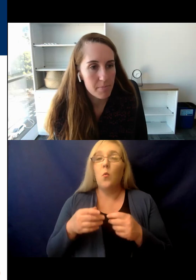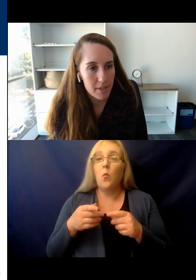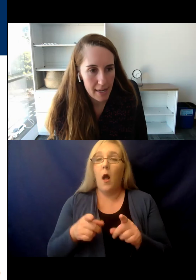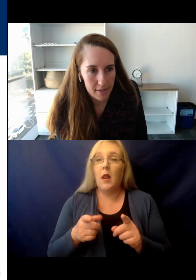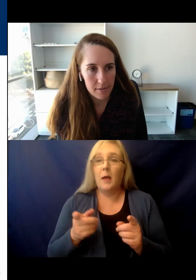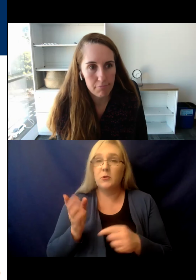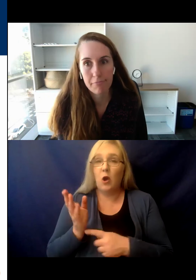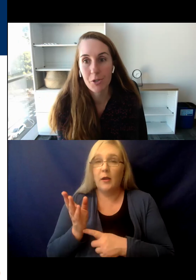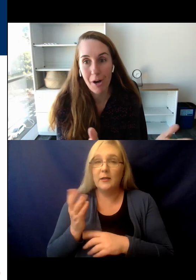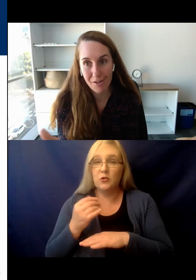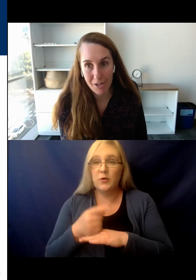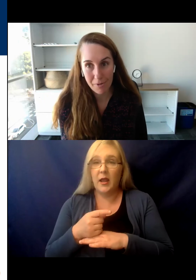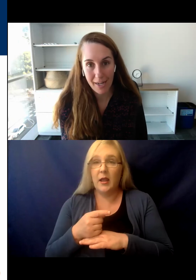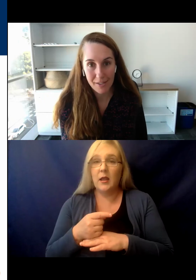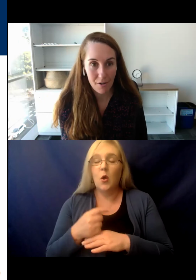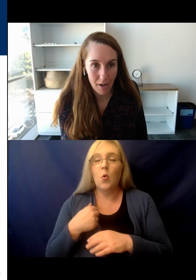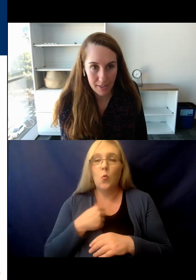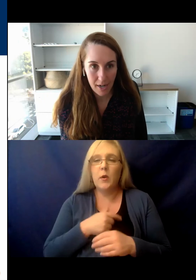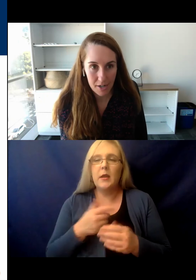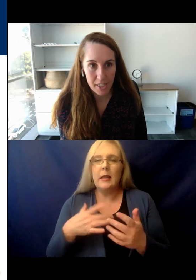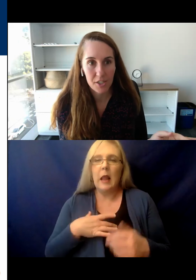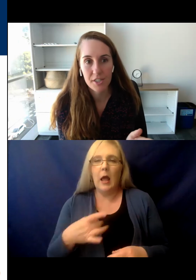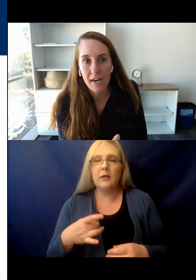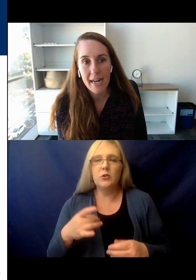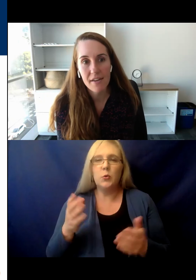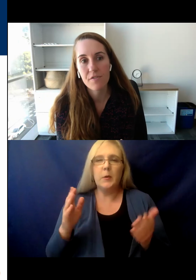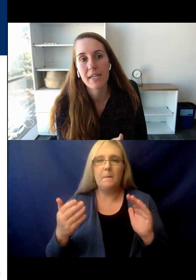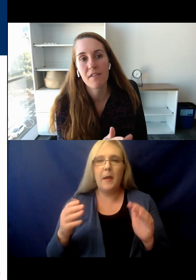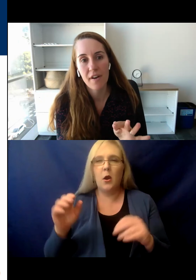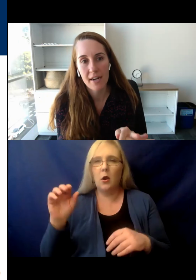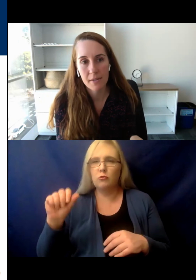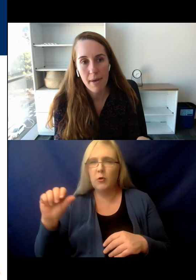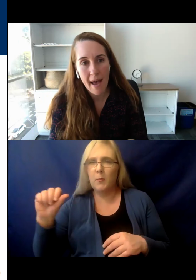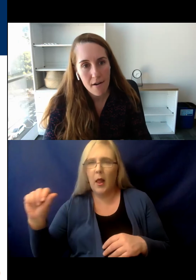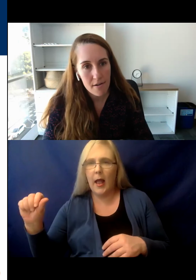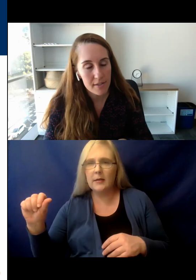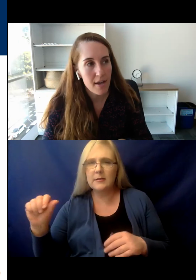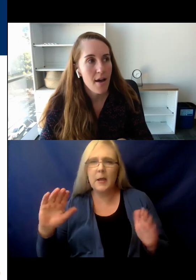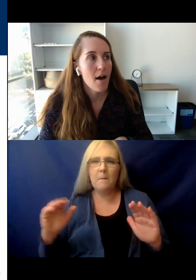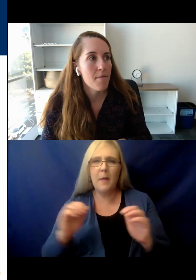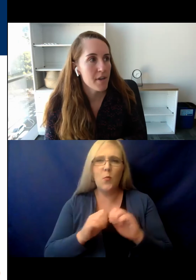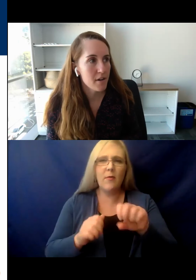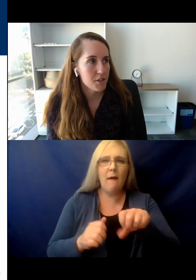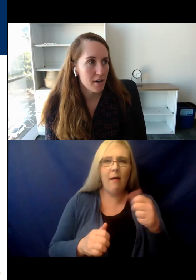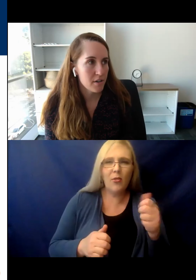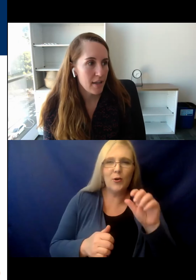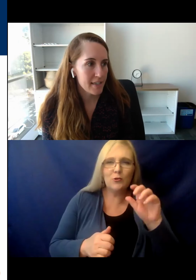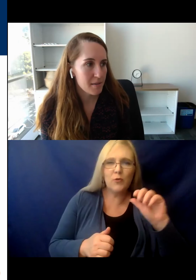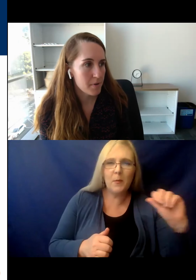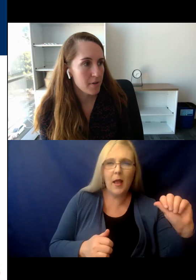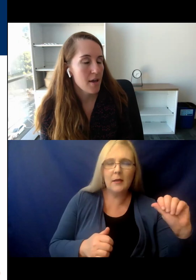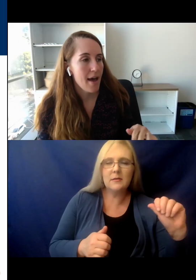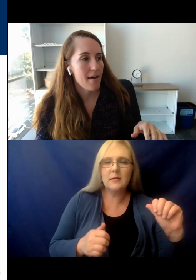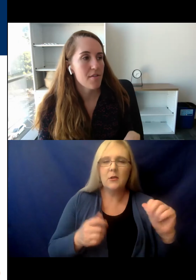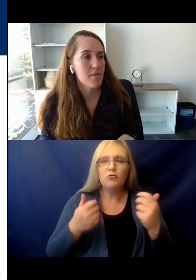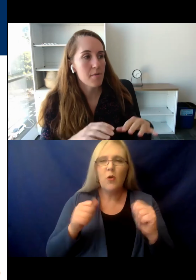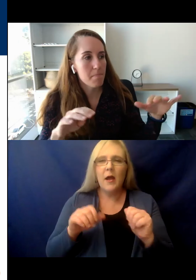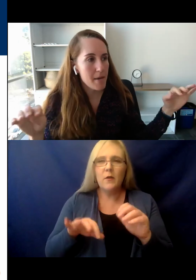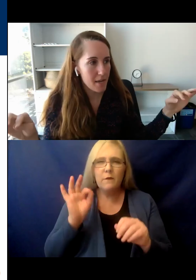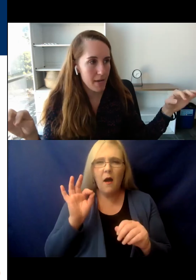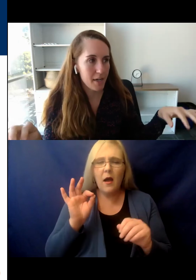compare AAAs to other AAAs across the country to try if we can find some patterns that are generalizable